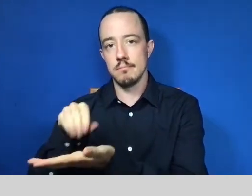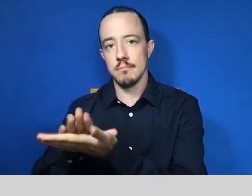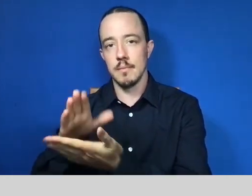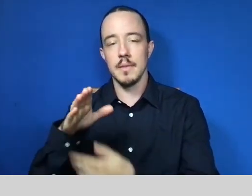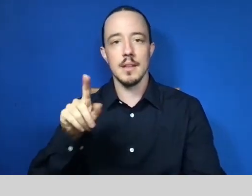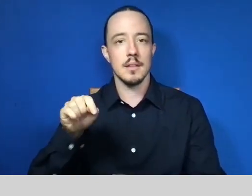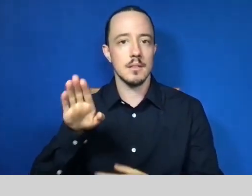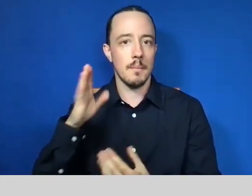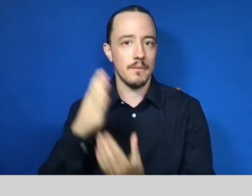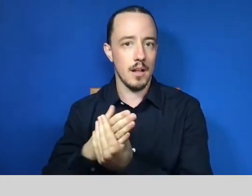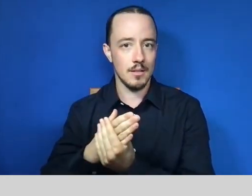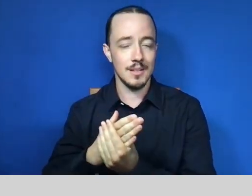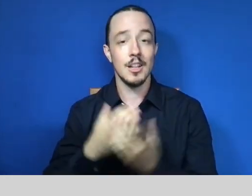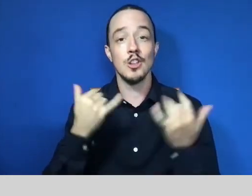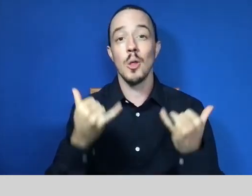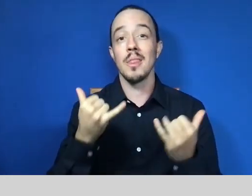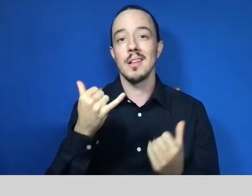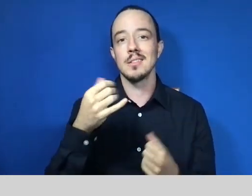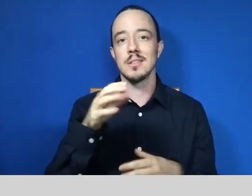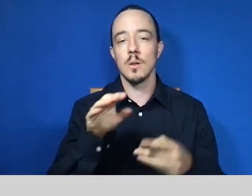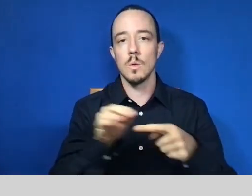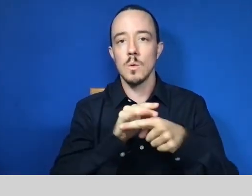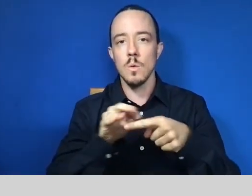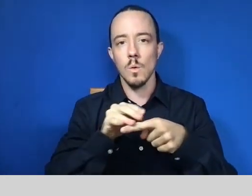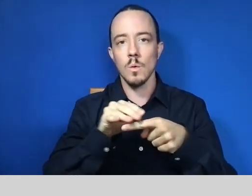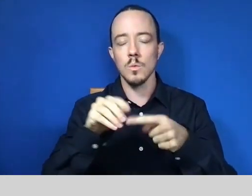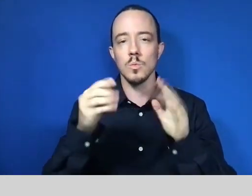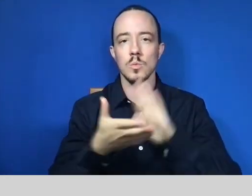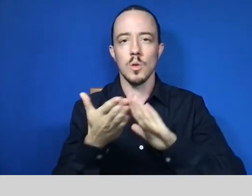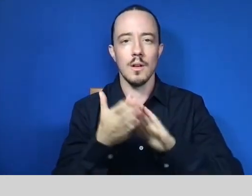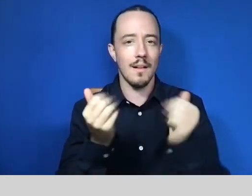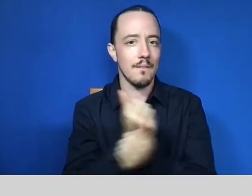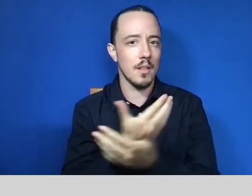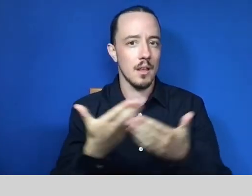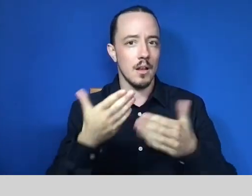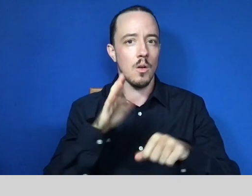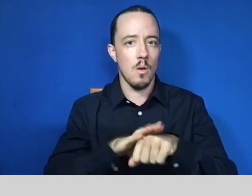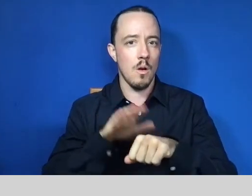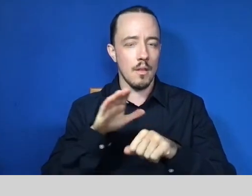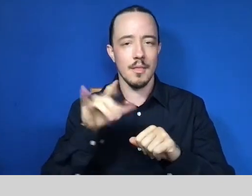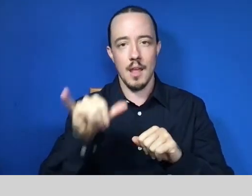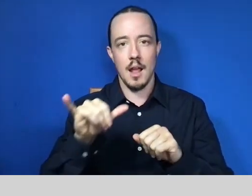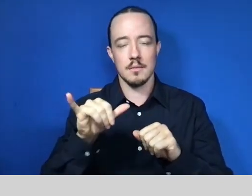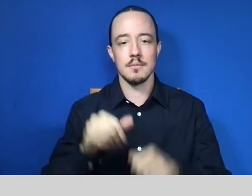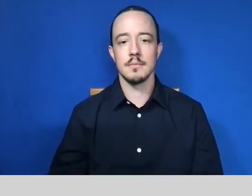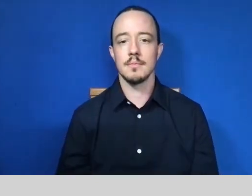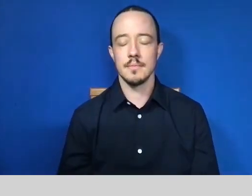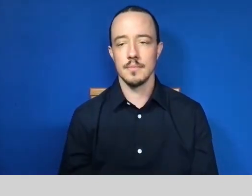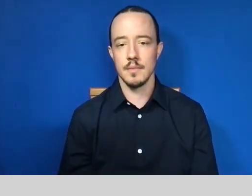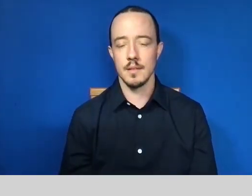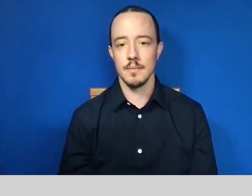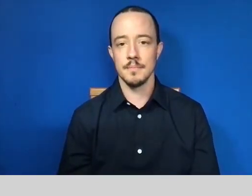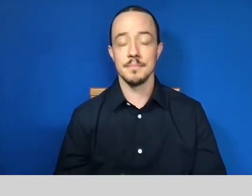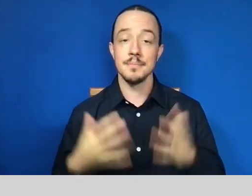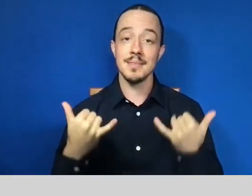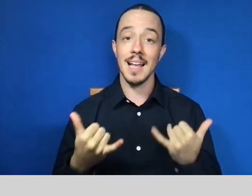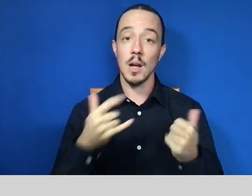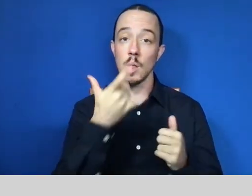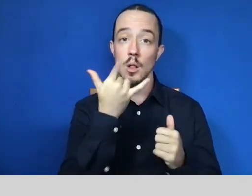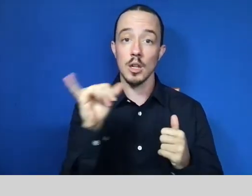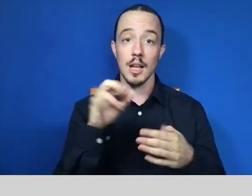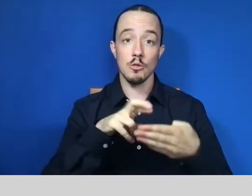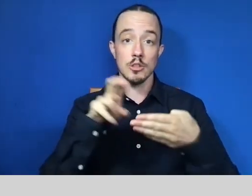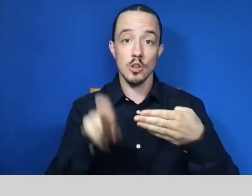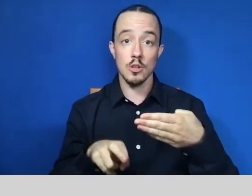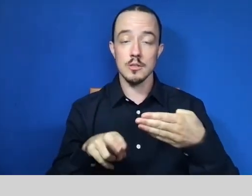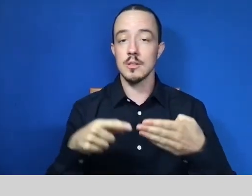And in this piece of code, we just run everything on our sleepy module. So let's have a look at the results.